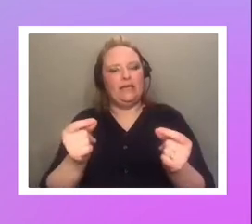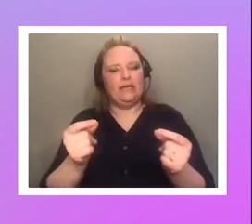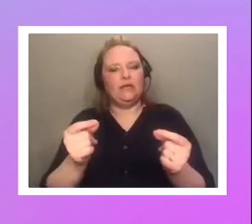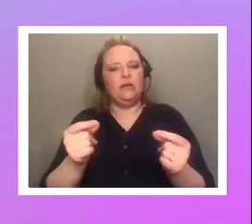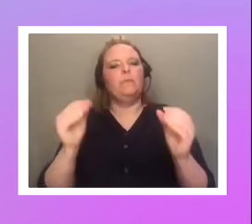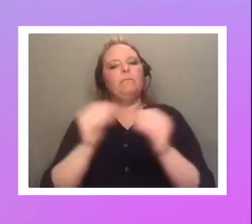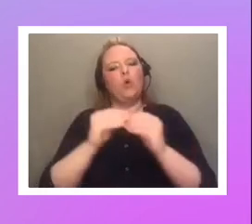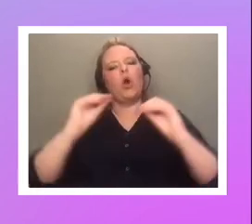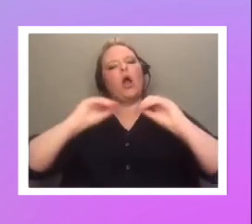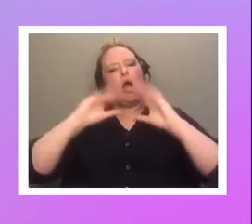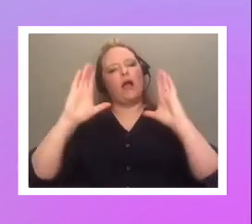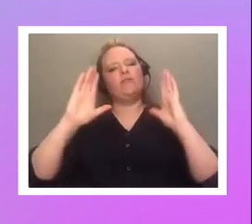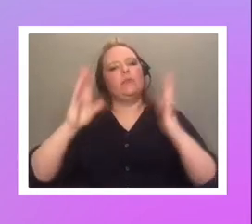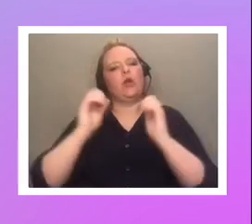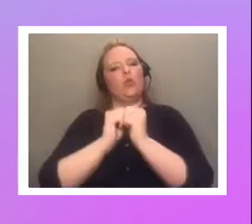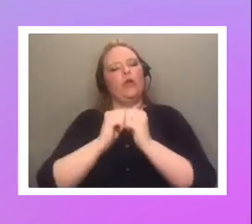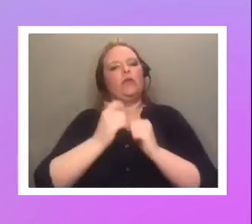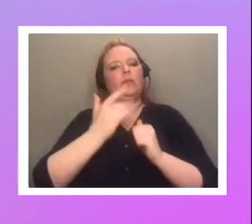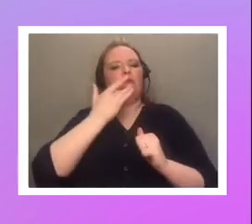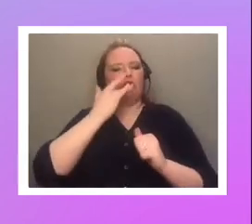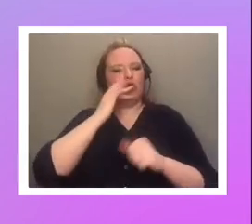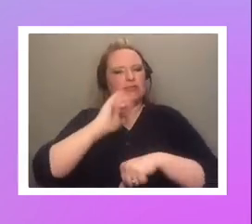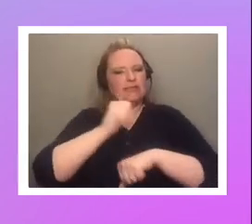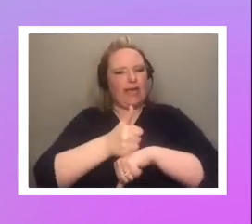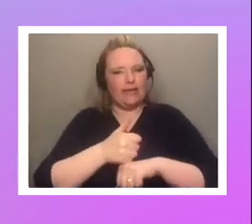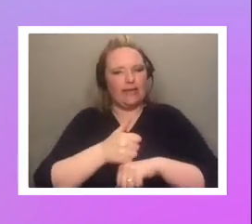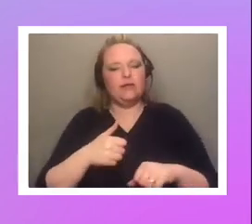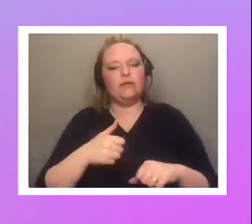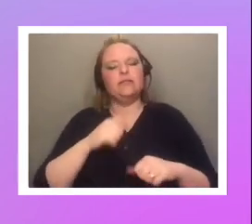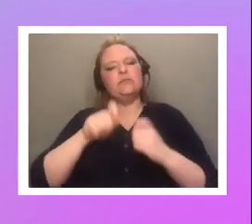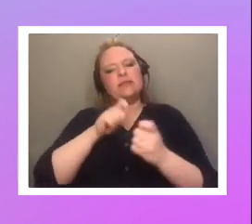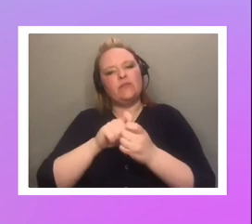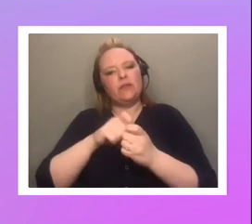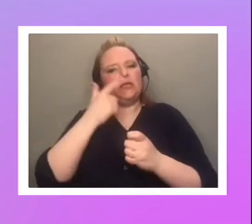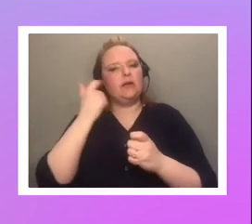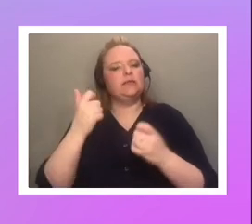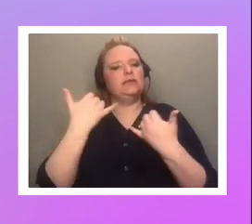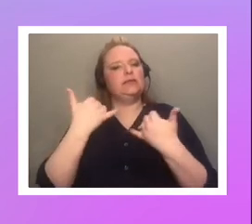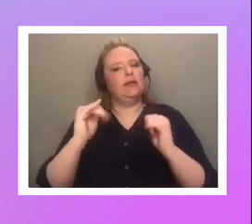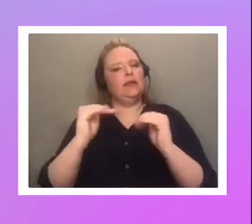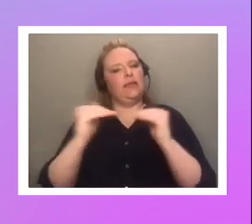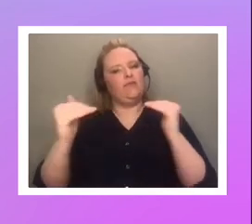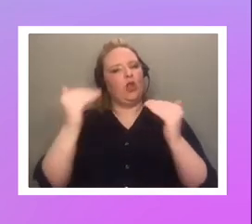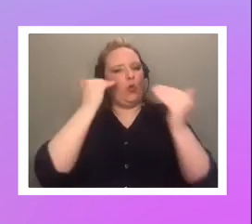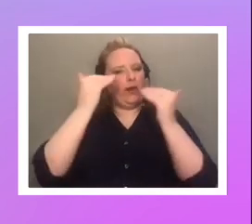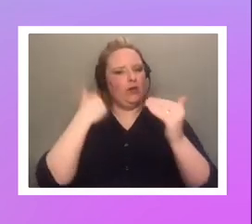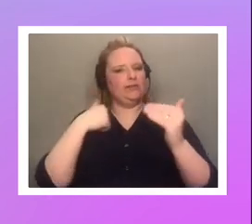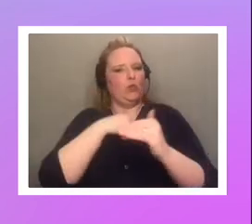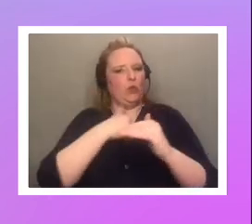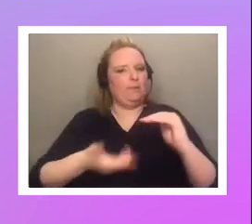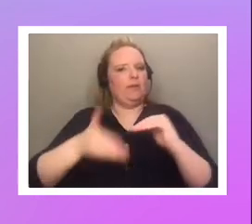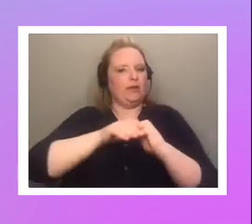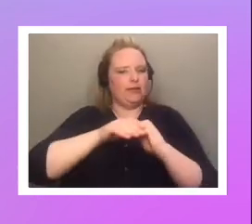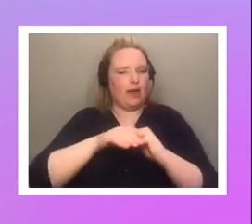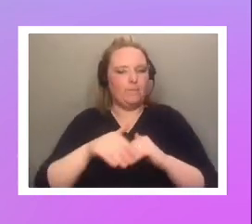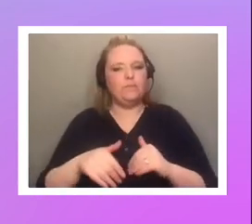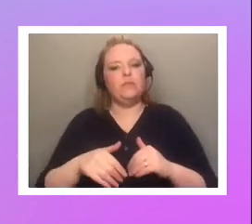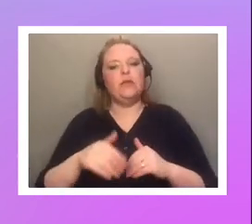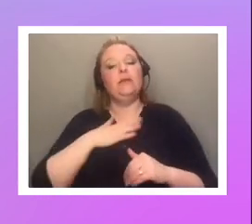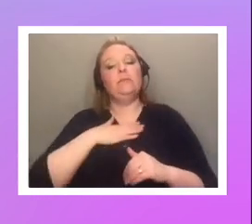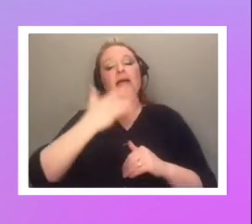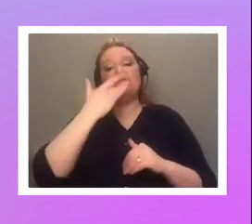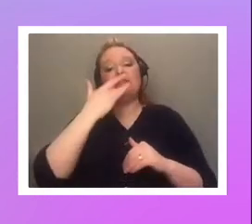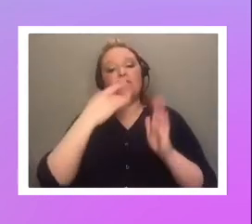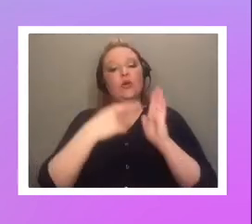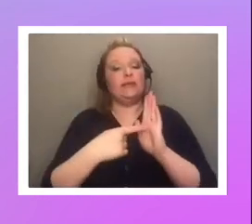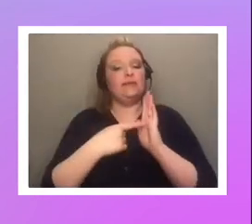more obvious than maybe the prefers reduced motion setting might be, especially because there's still a level of awareness that we're building up. One of my favorite examples of